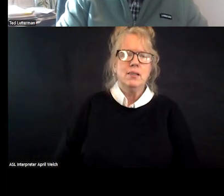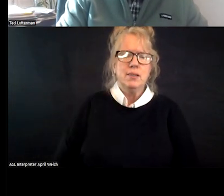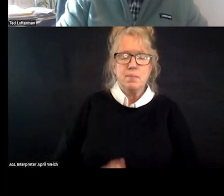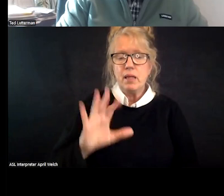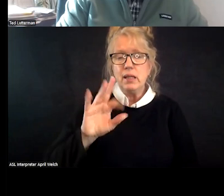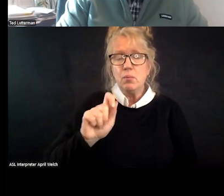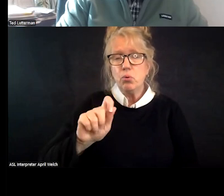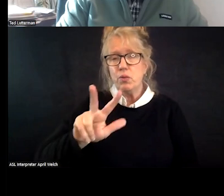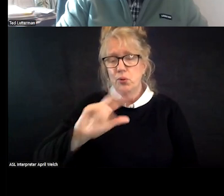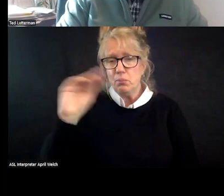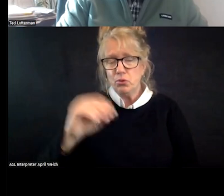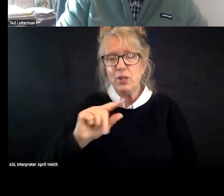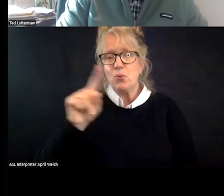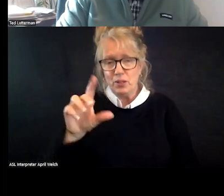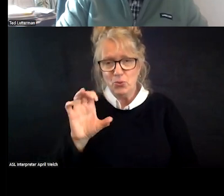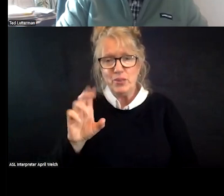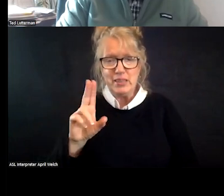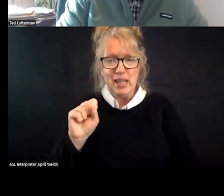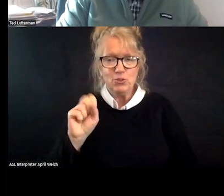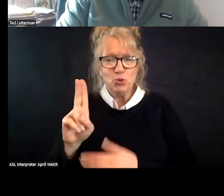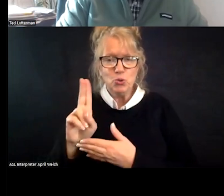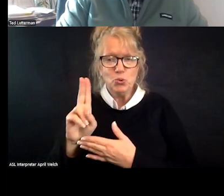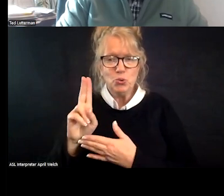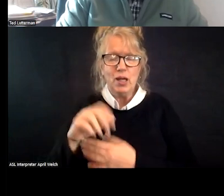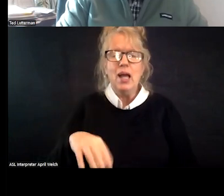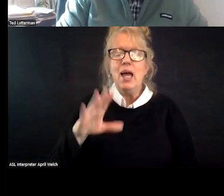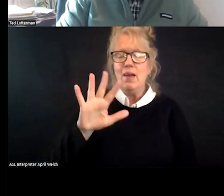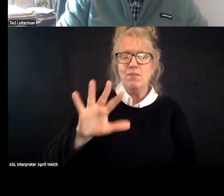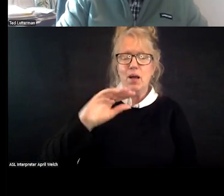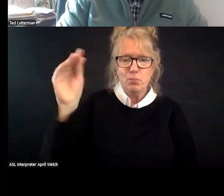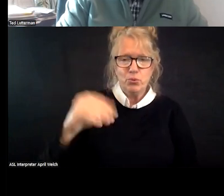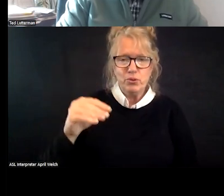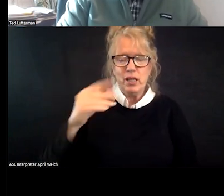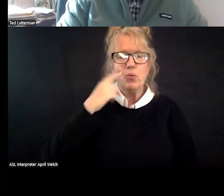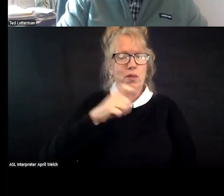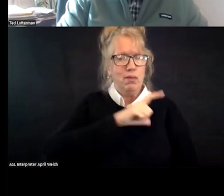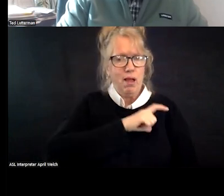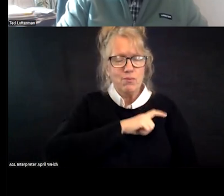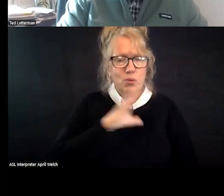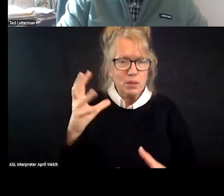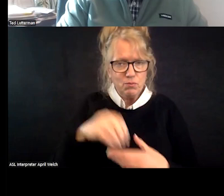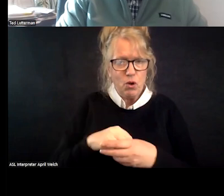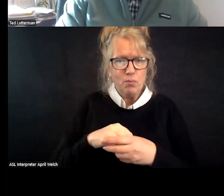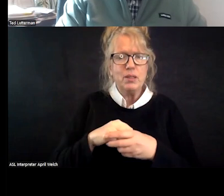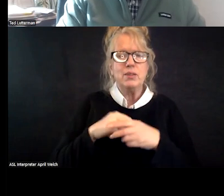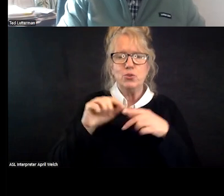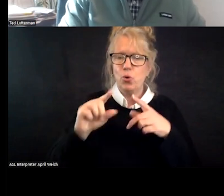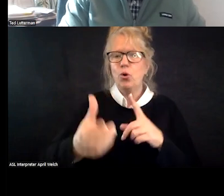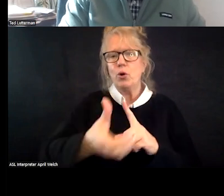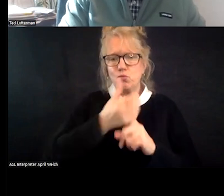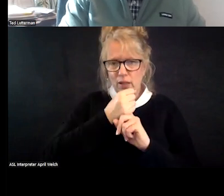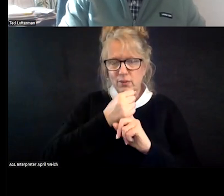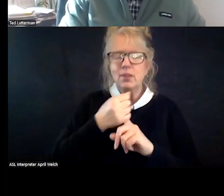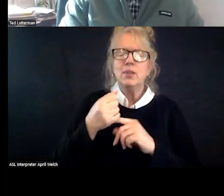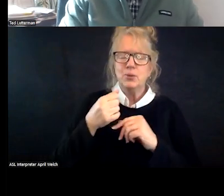9.3% went to a CSU, and about 5% ended up with law enforcement involvement or an arrest. So again, we